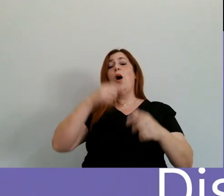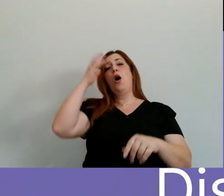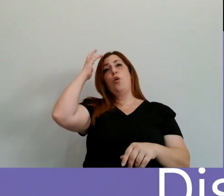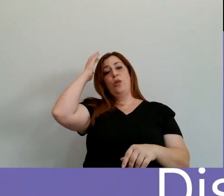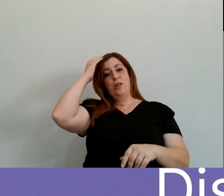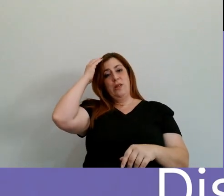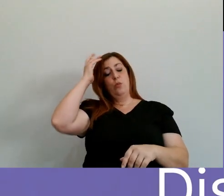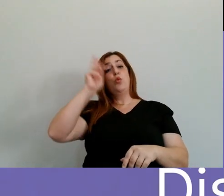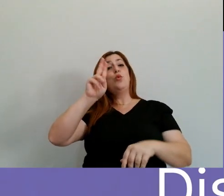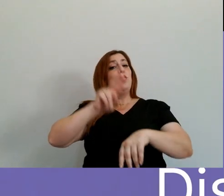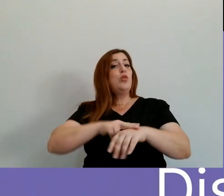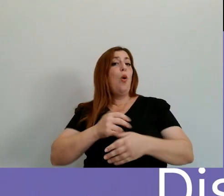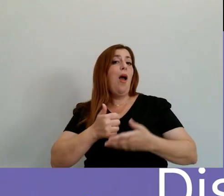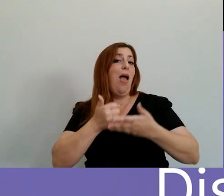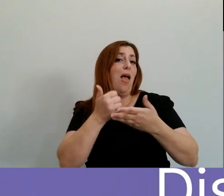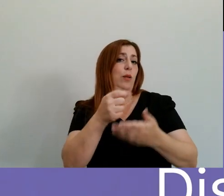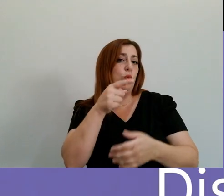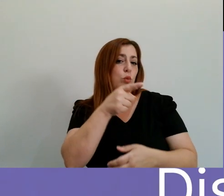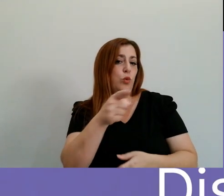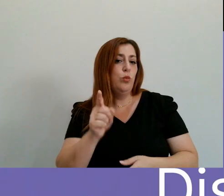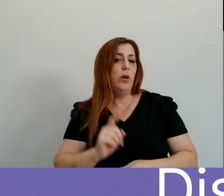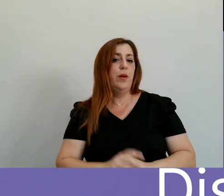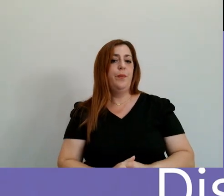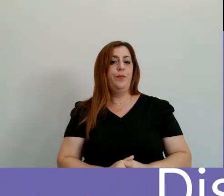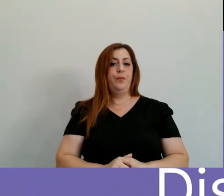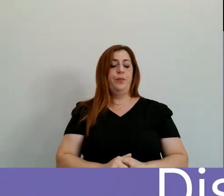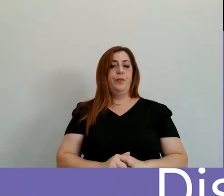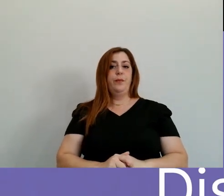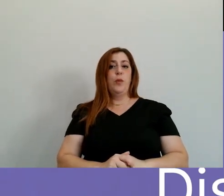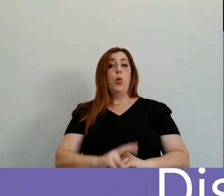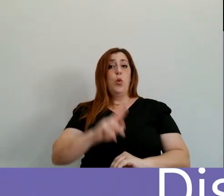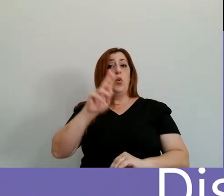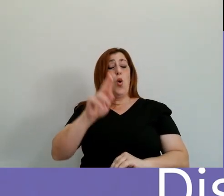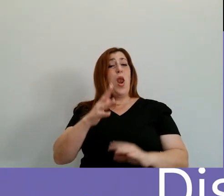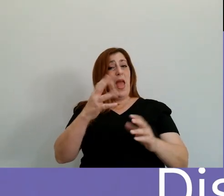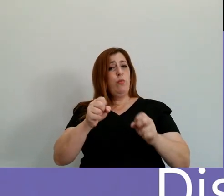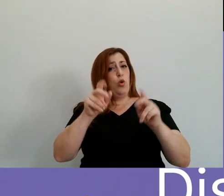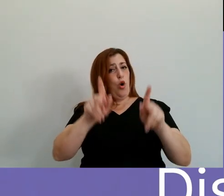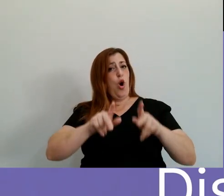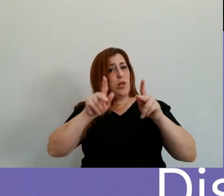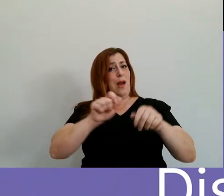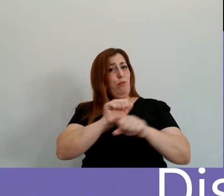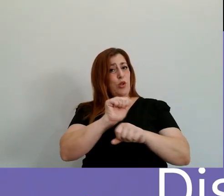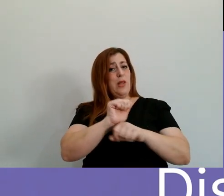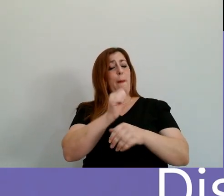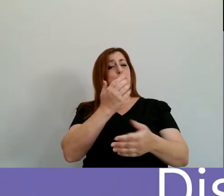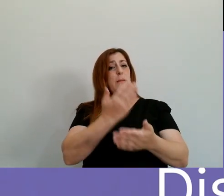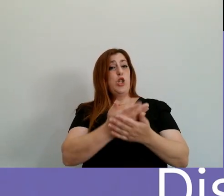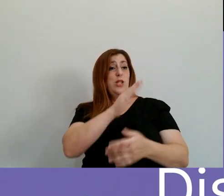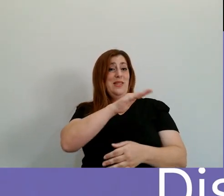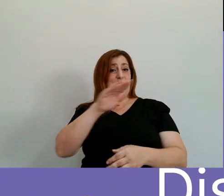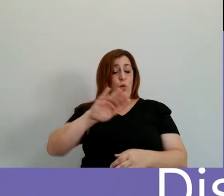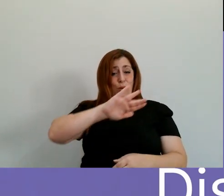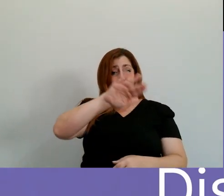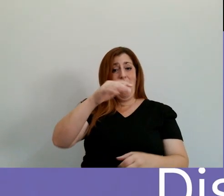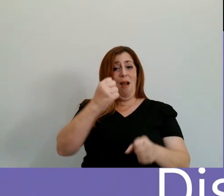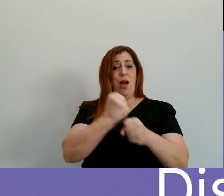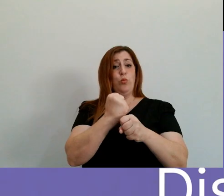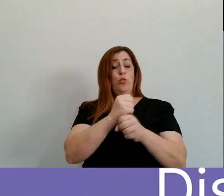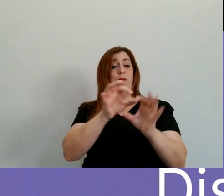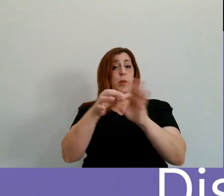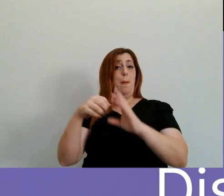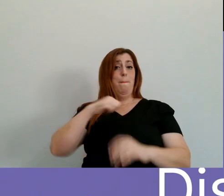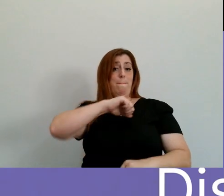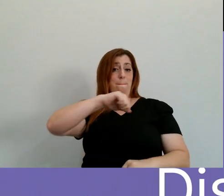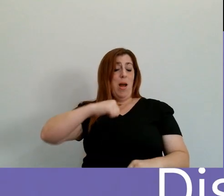them out, especially. And there are courses as well that we can train our people as well so they